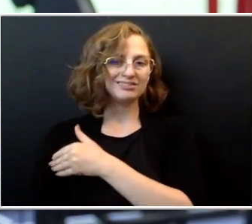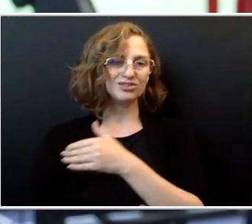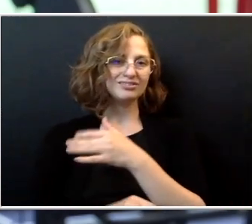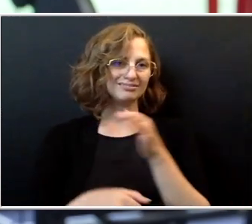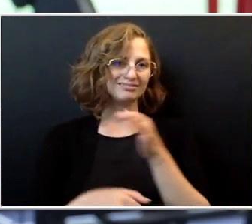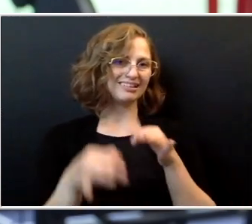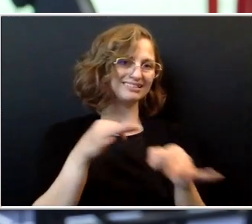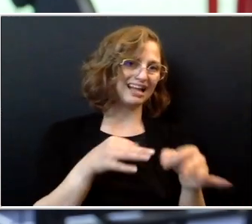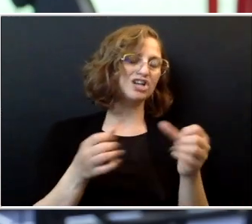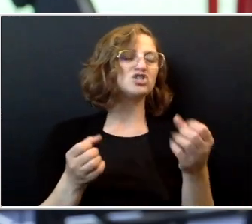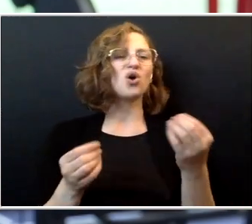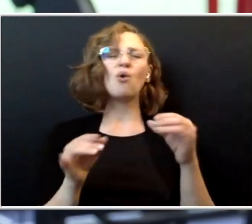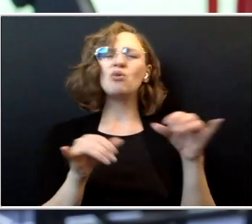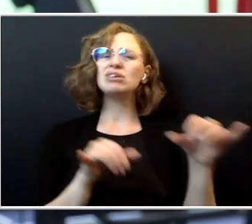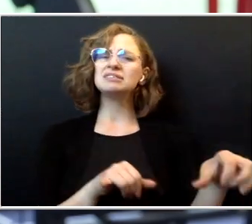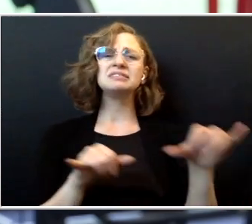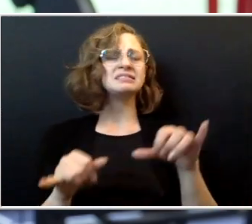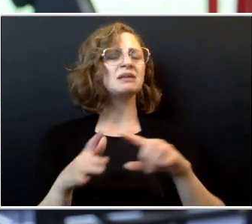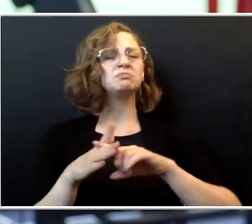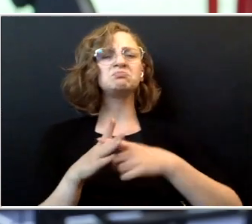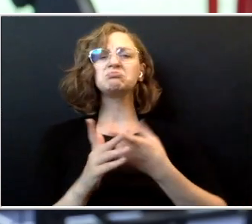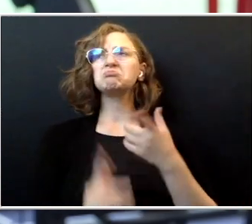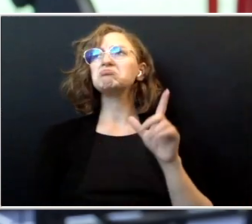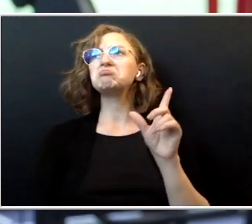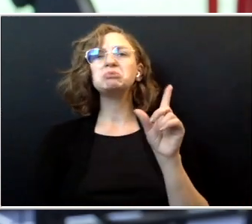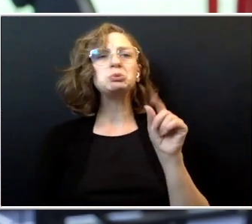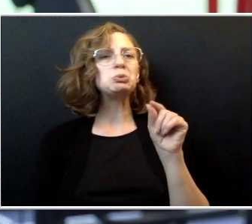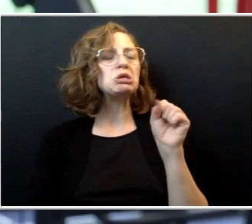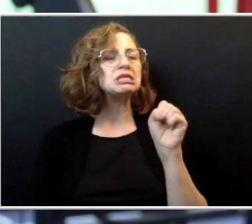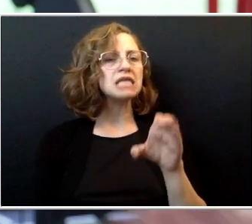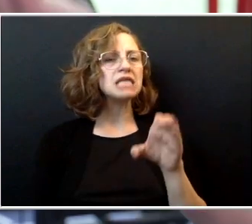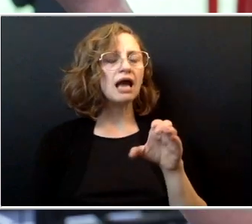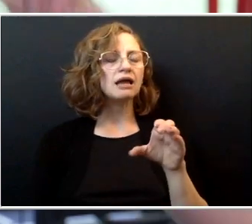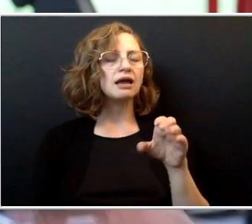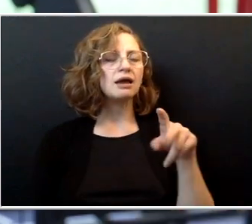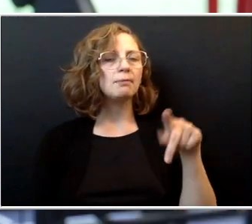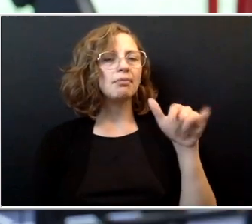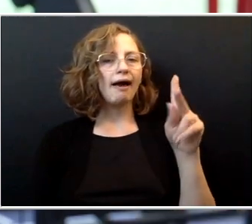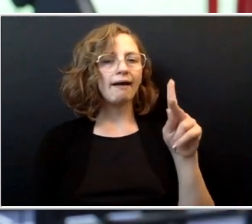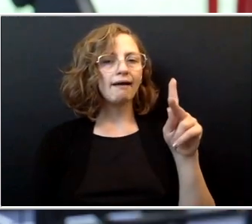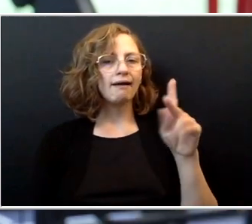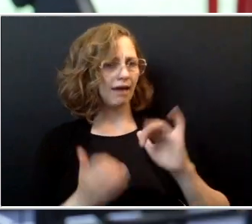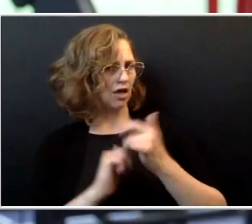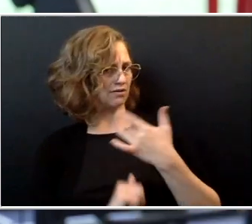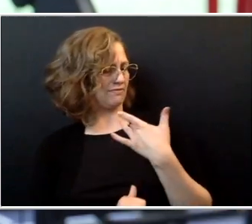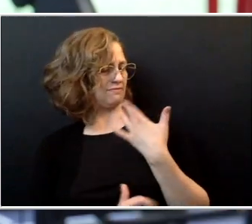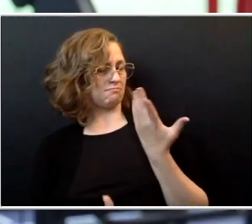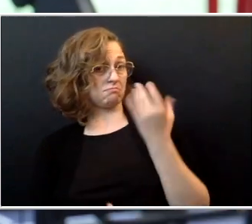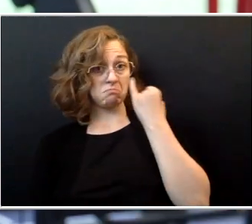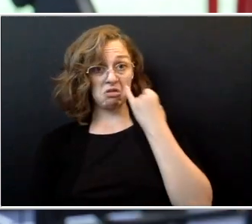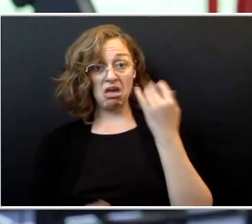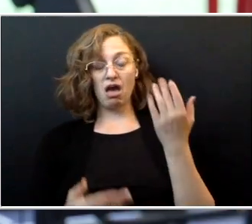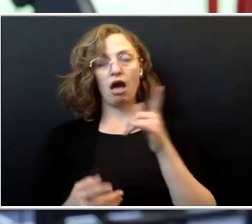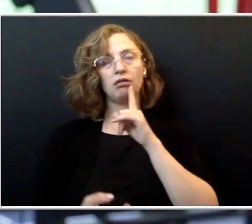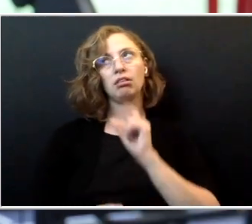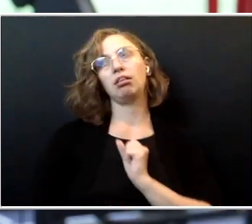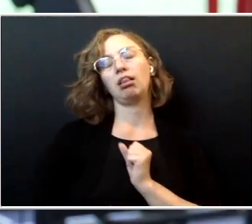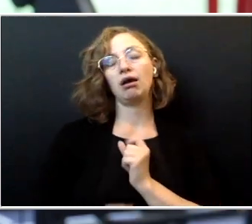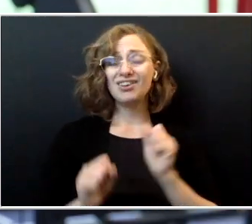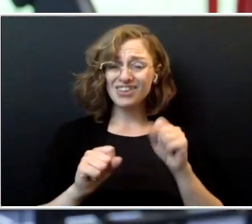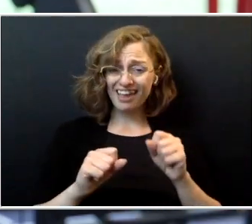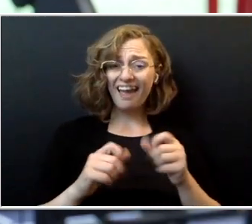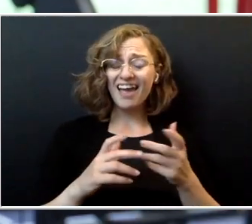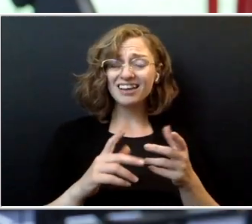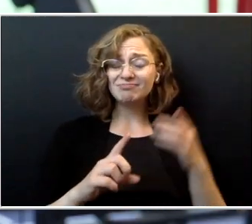same kind of thing. Start with a 20-second plank, see how that feels. If that's easy, you can work your way up to a 5-minute plank. I know people that can do 5-minute planks. It kind